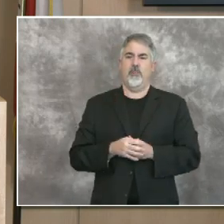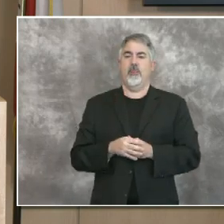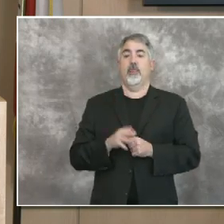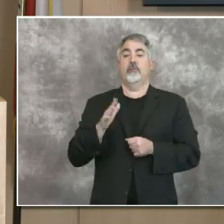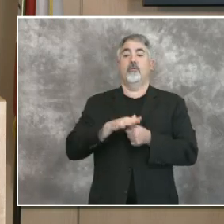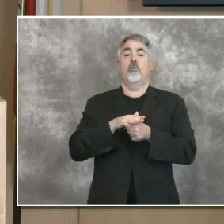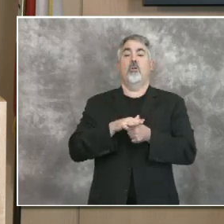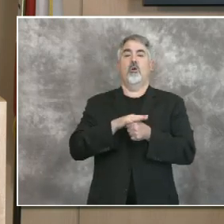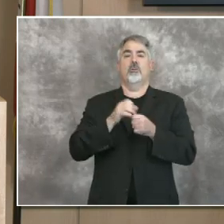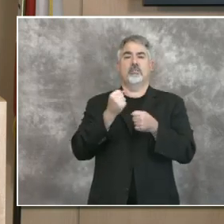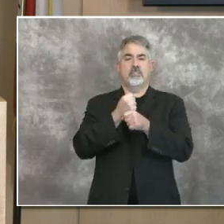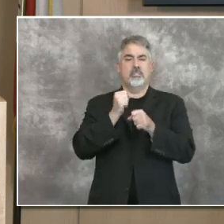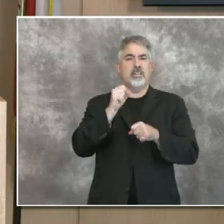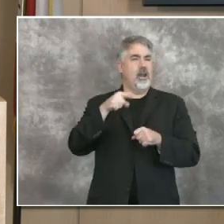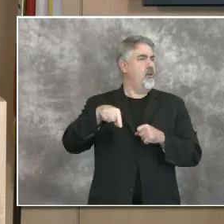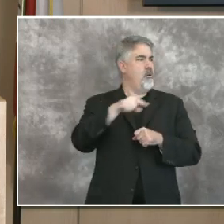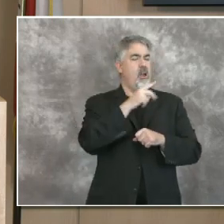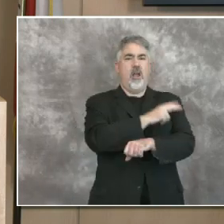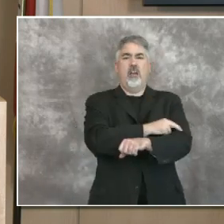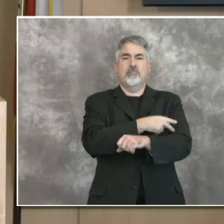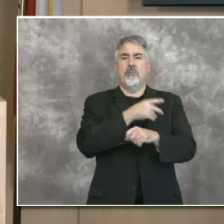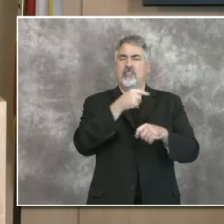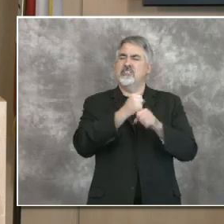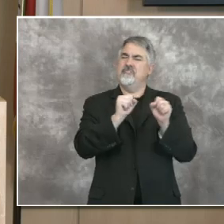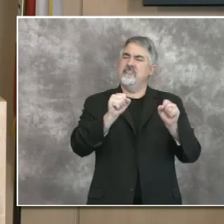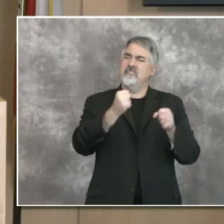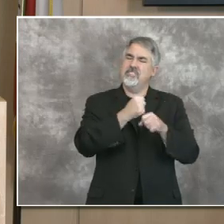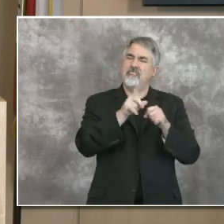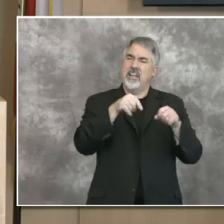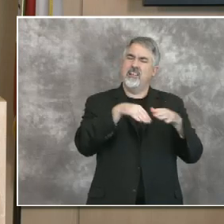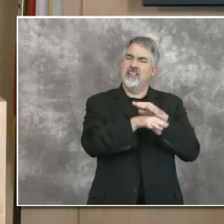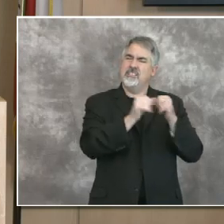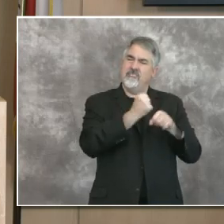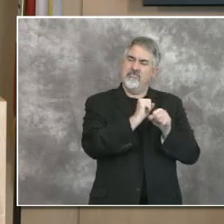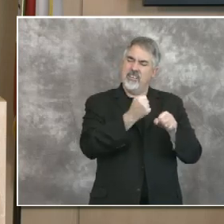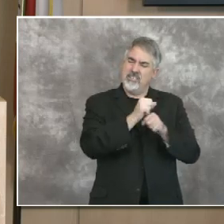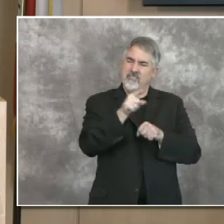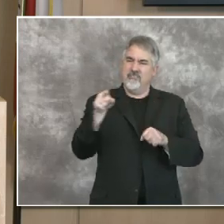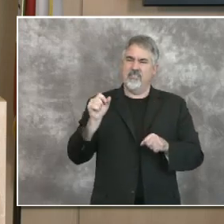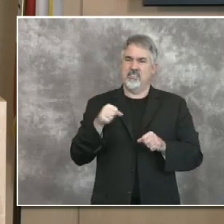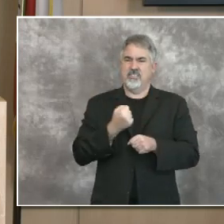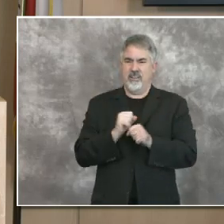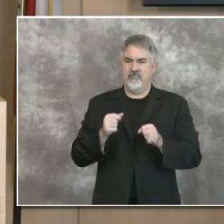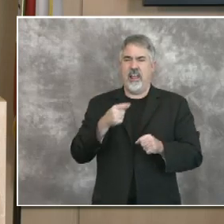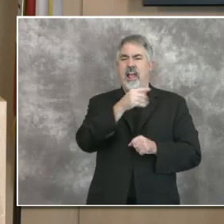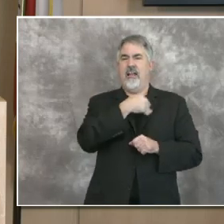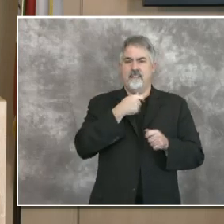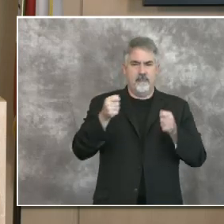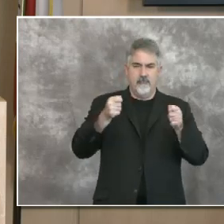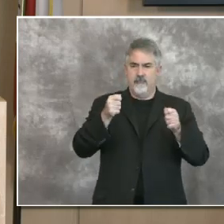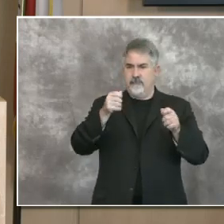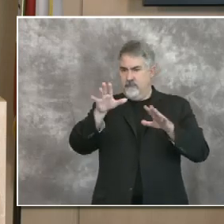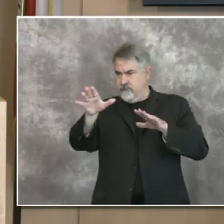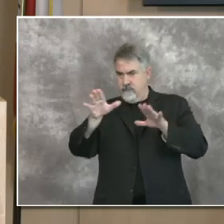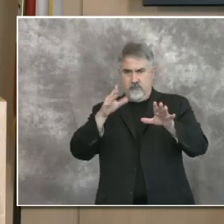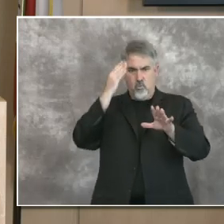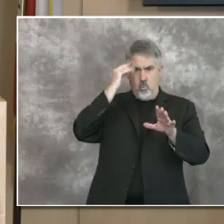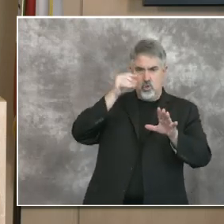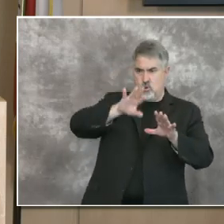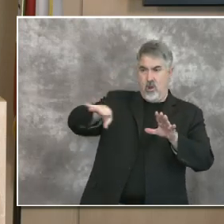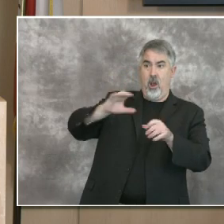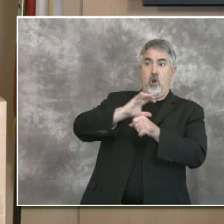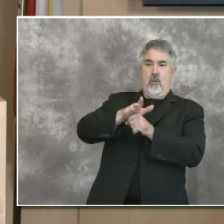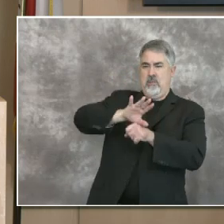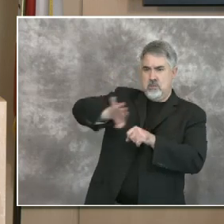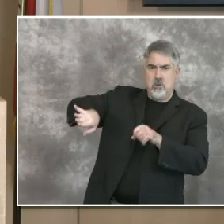is safe. They are using good infection control practices in our local emergency departments. And if you